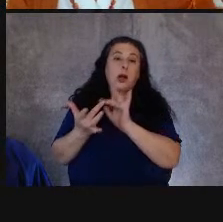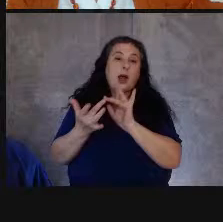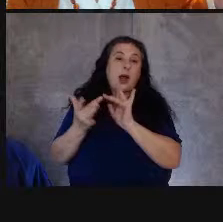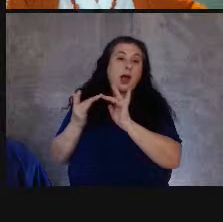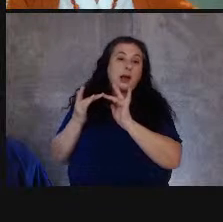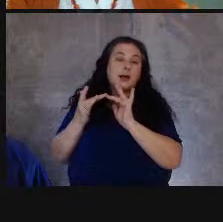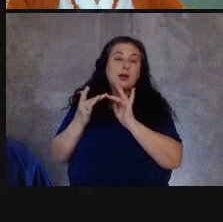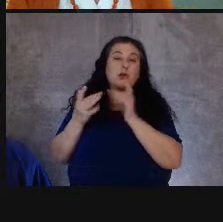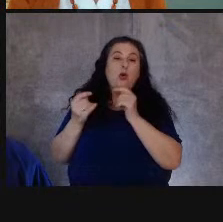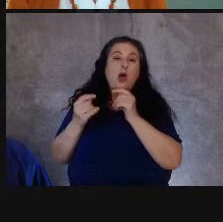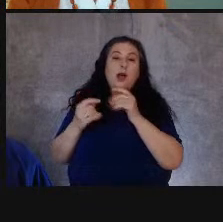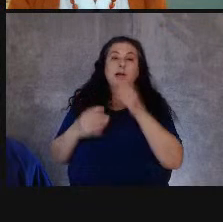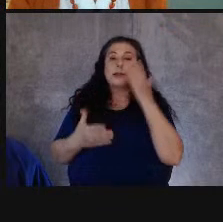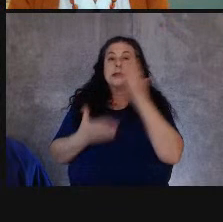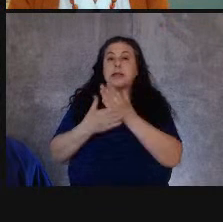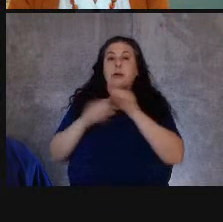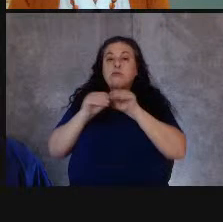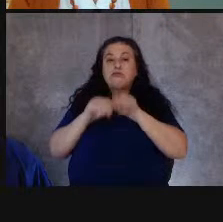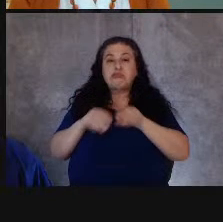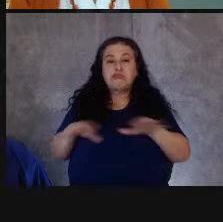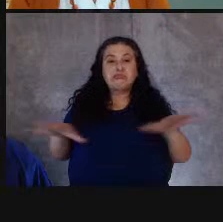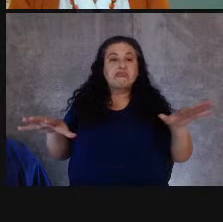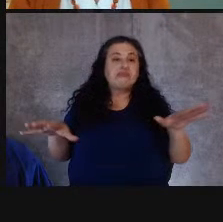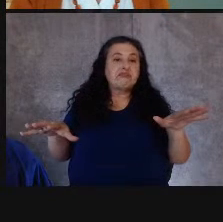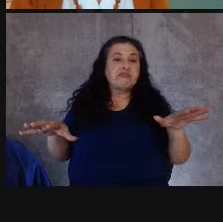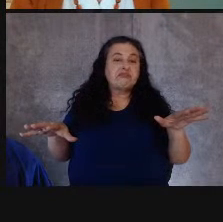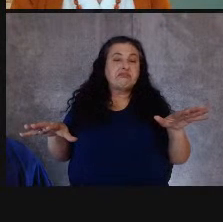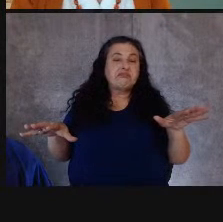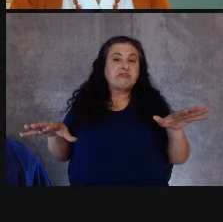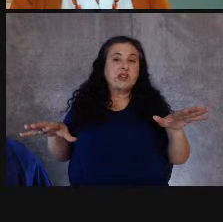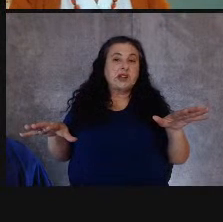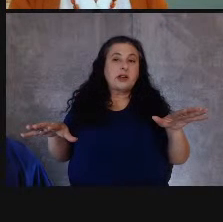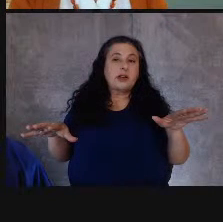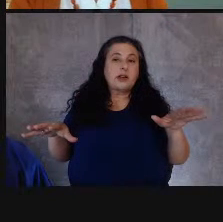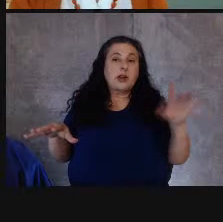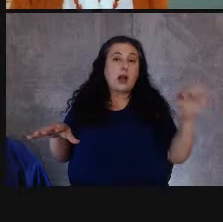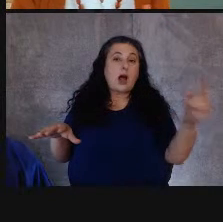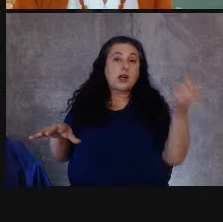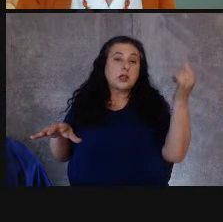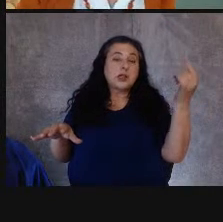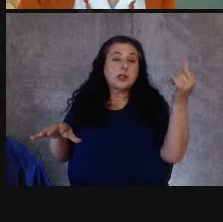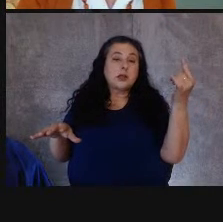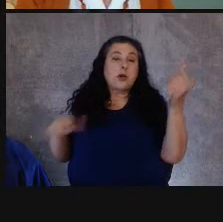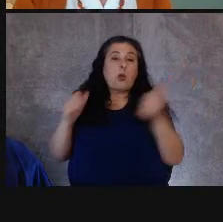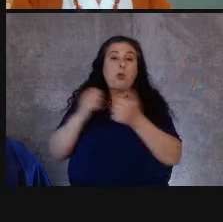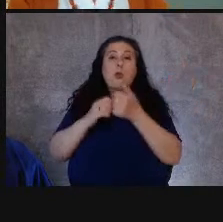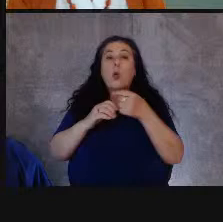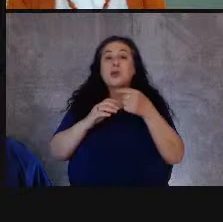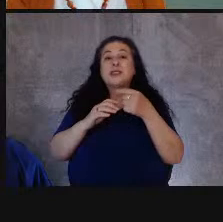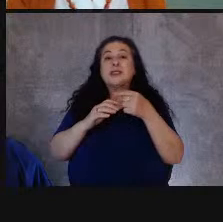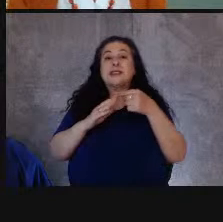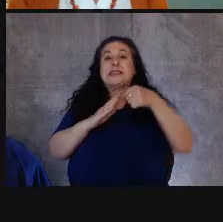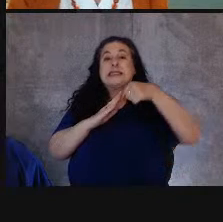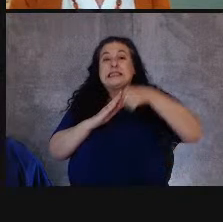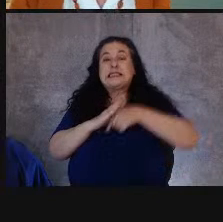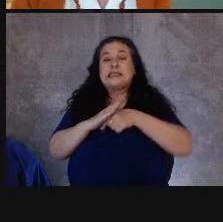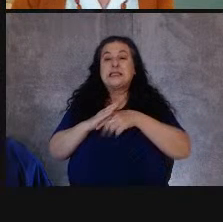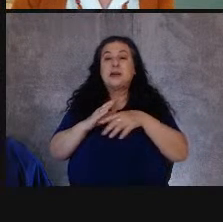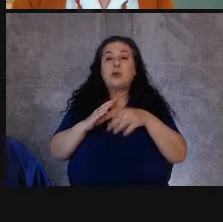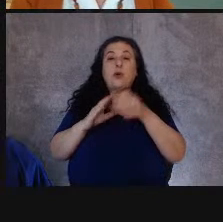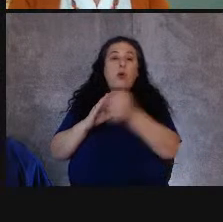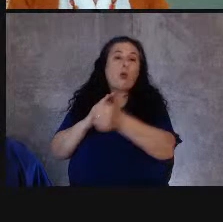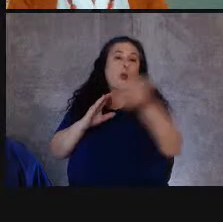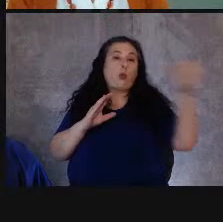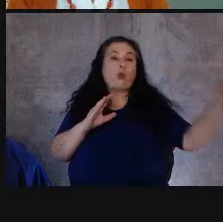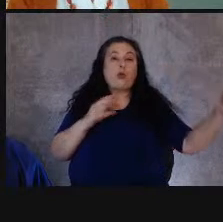simply to try to control the contagion. Isolation in the most extreme form, people were forcibly removed from